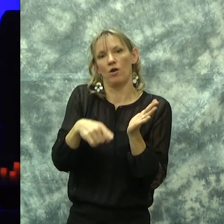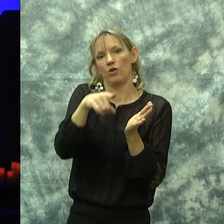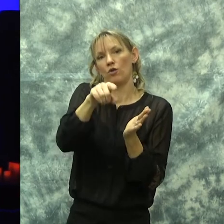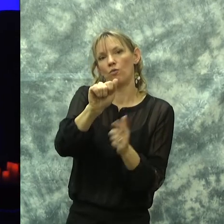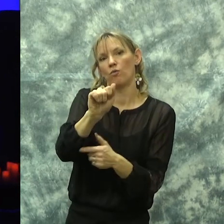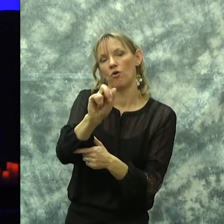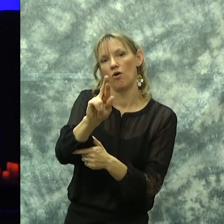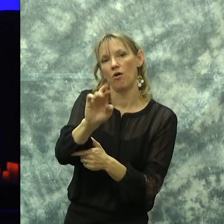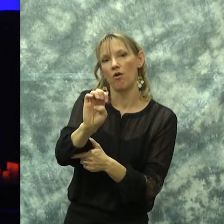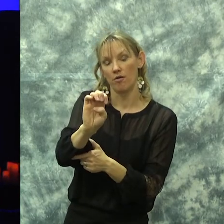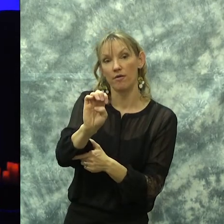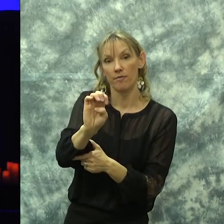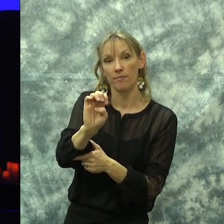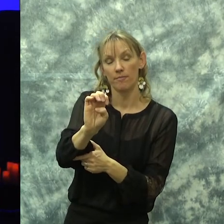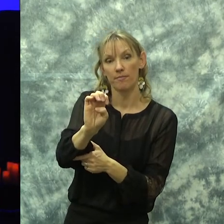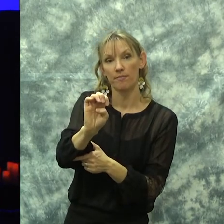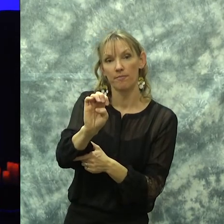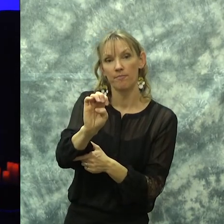you are.